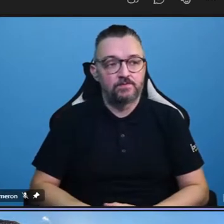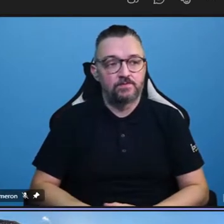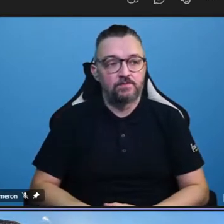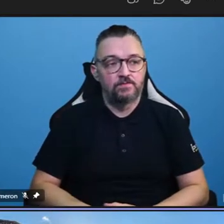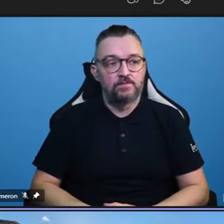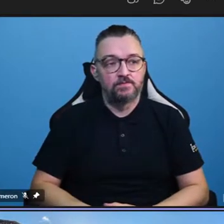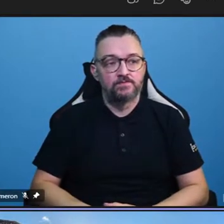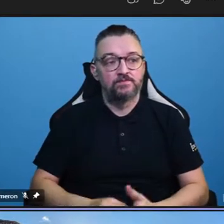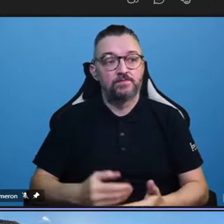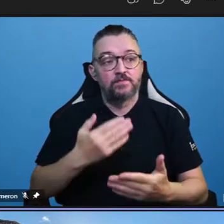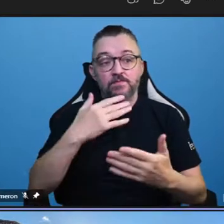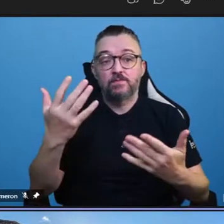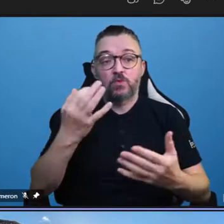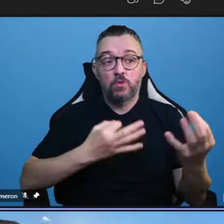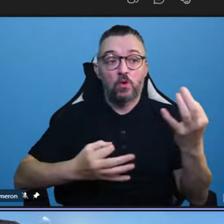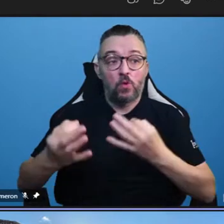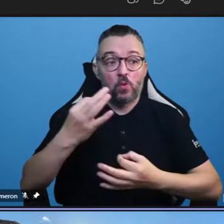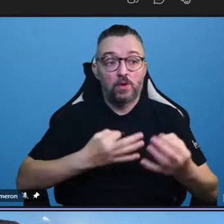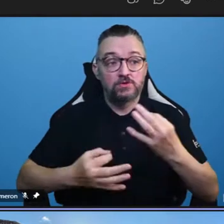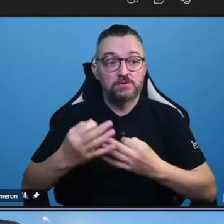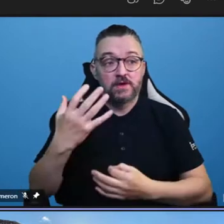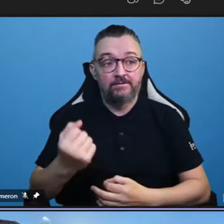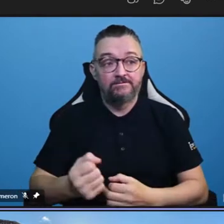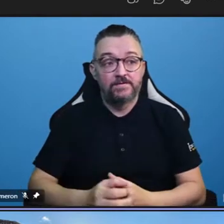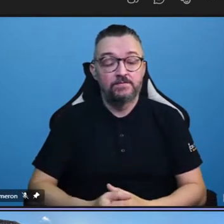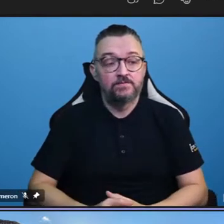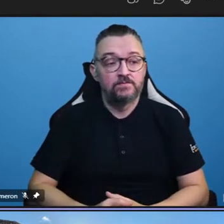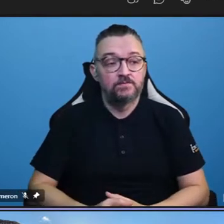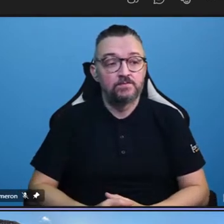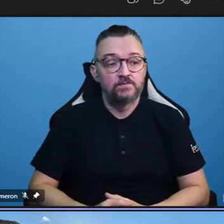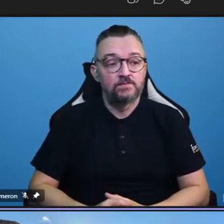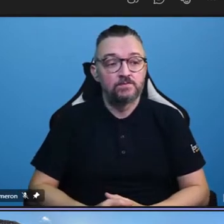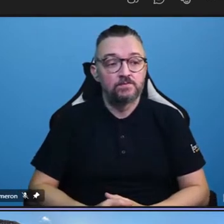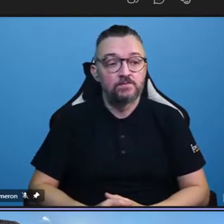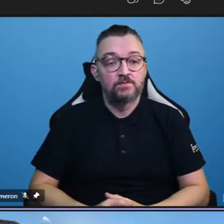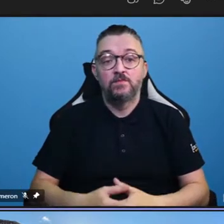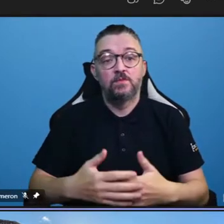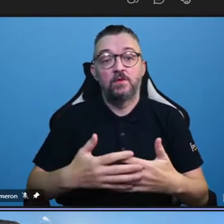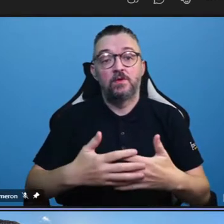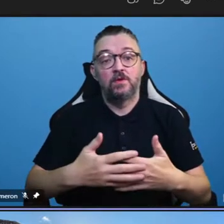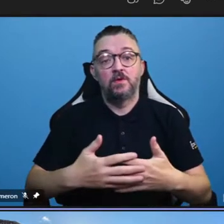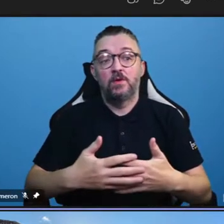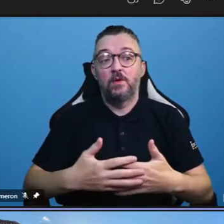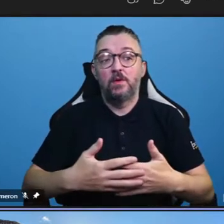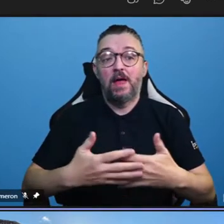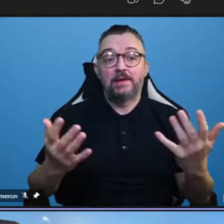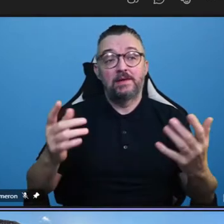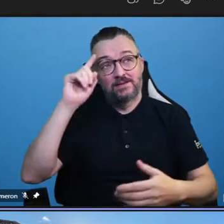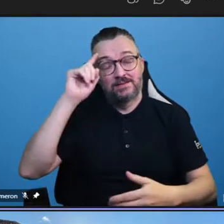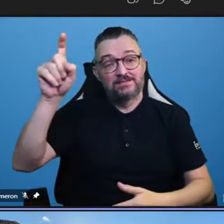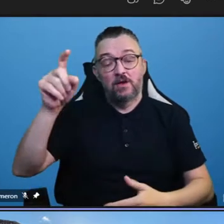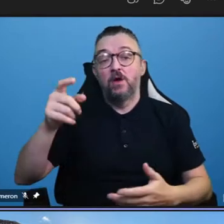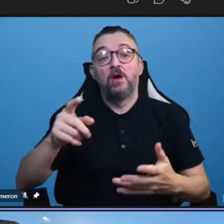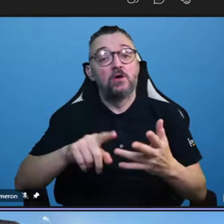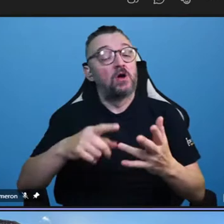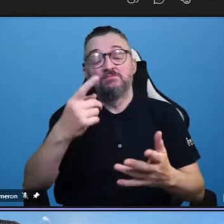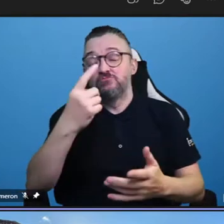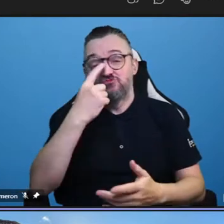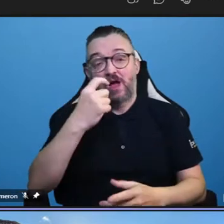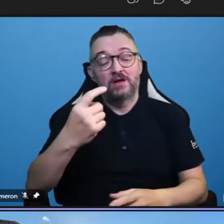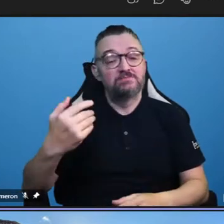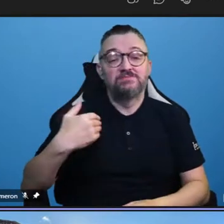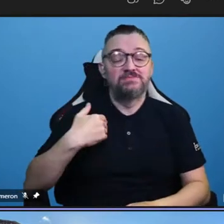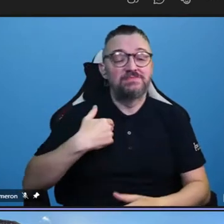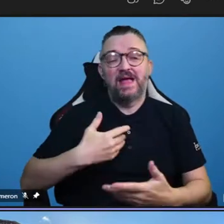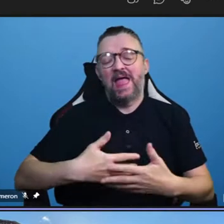you, Elizabeth Ann. Do we have any questions or any suggestions for inclusion, either now or you can come to me at any